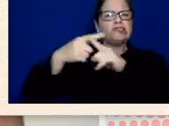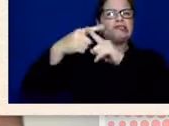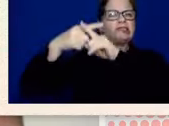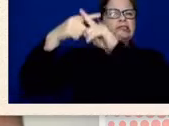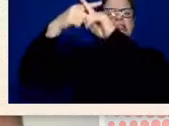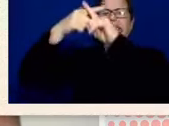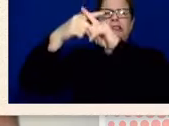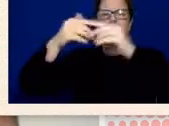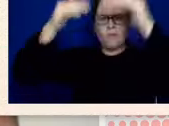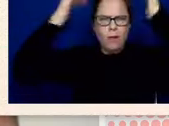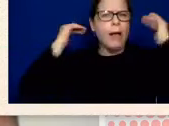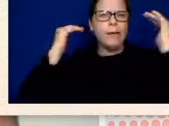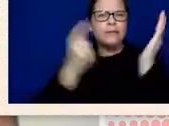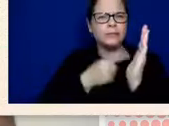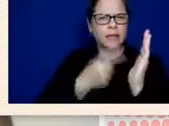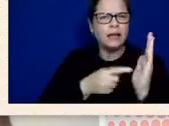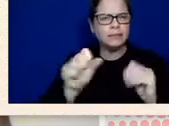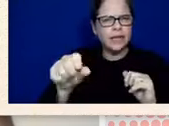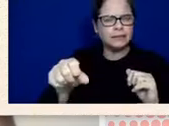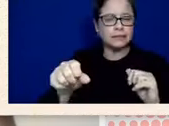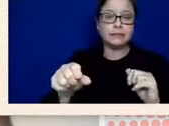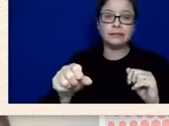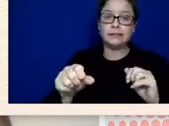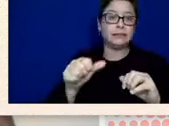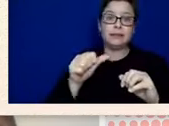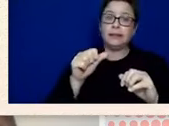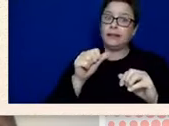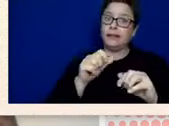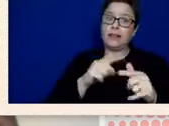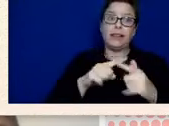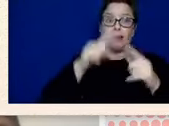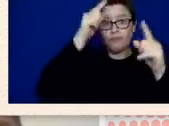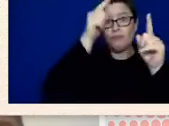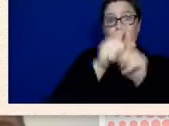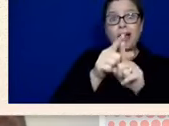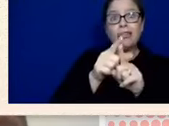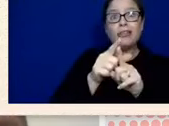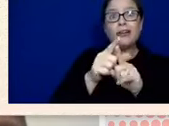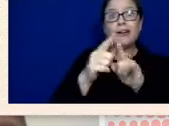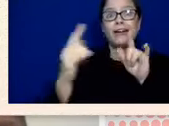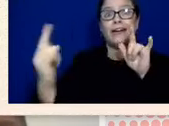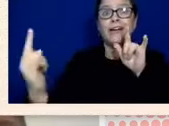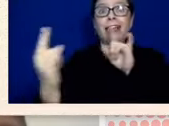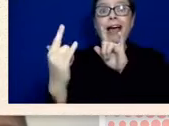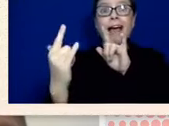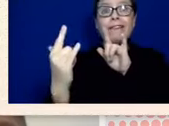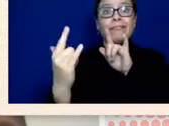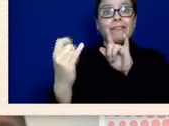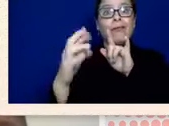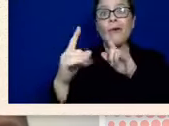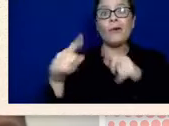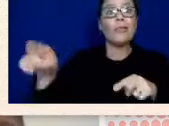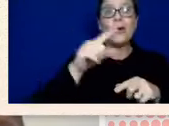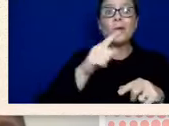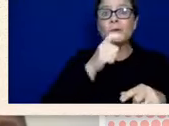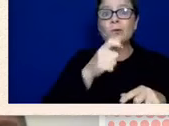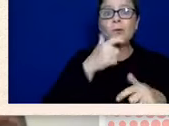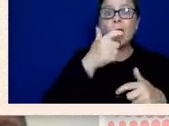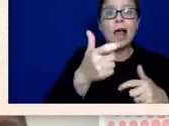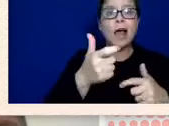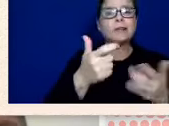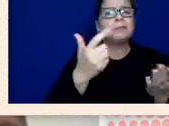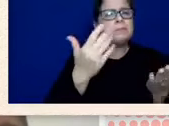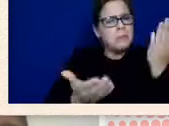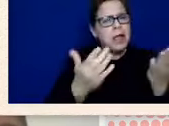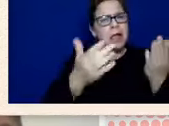just there's it's not like this this brotherly love that we have, or for those of you who are watching, it could be a brotherly love or sisterly love,